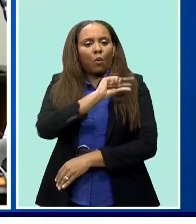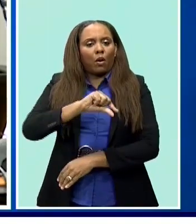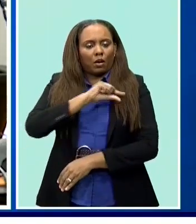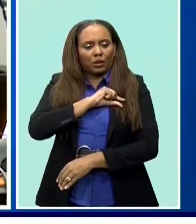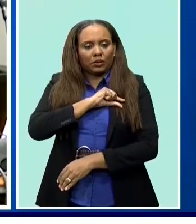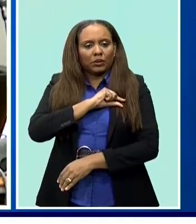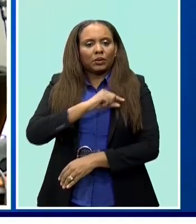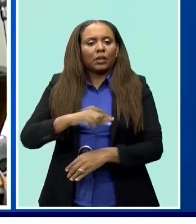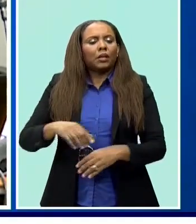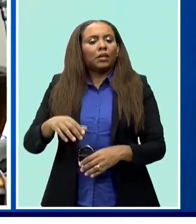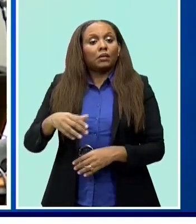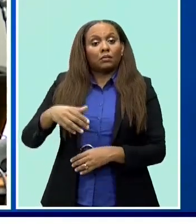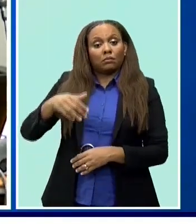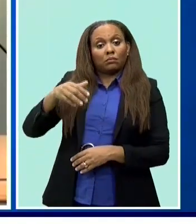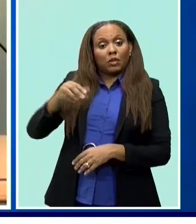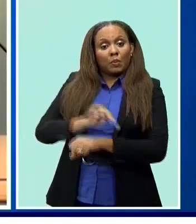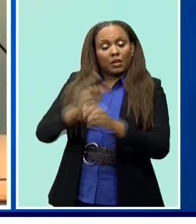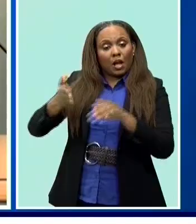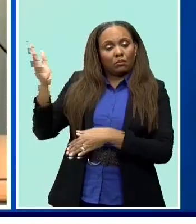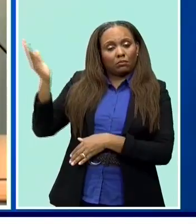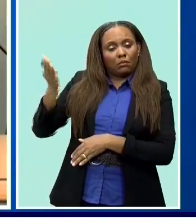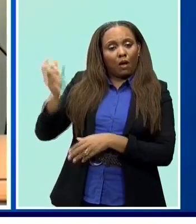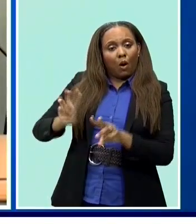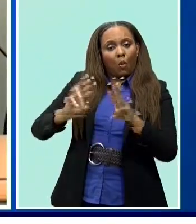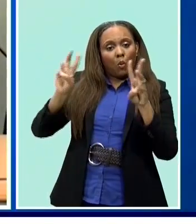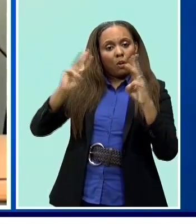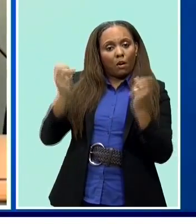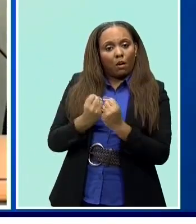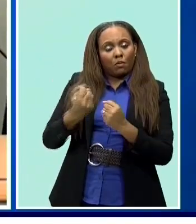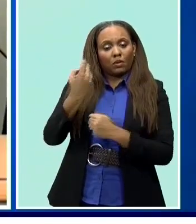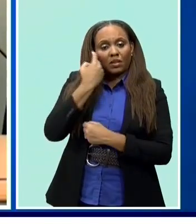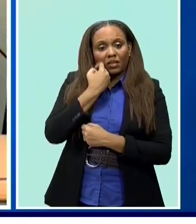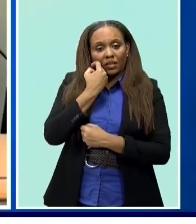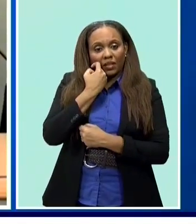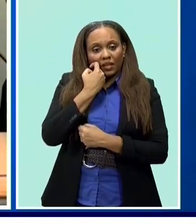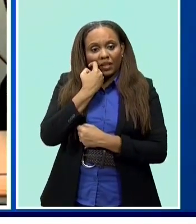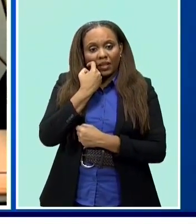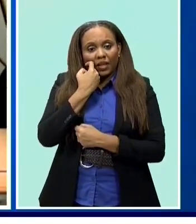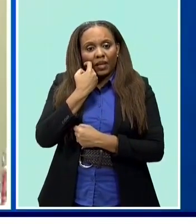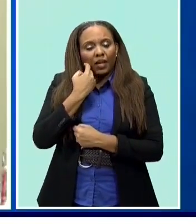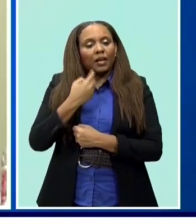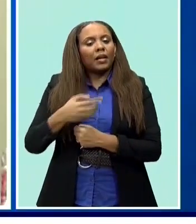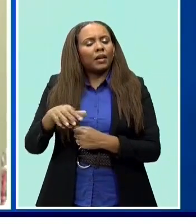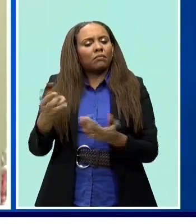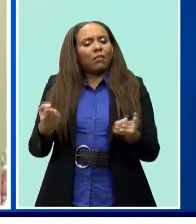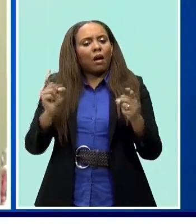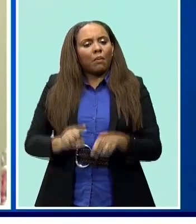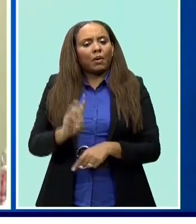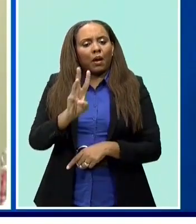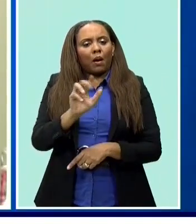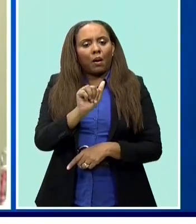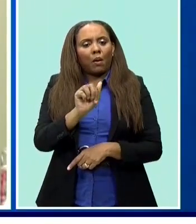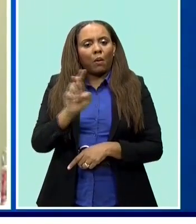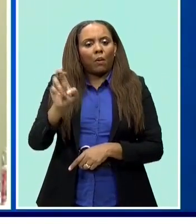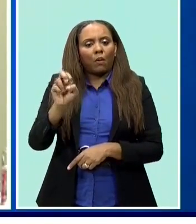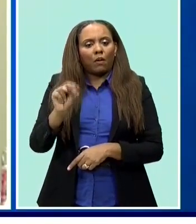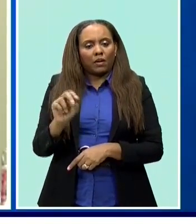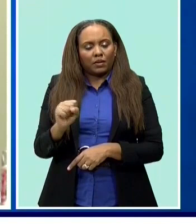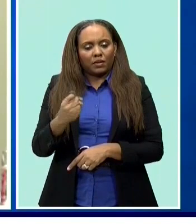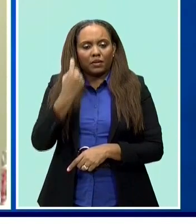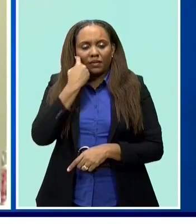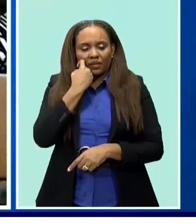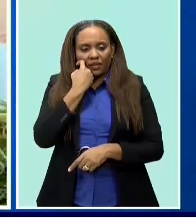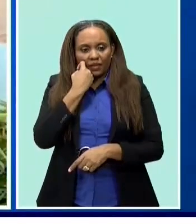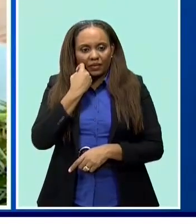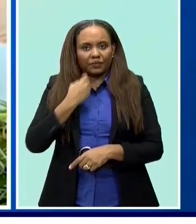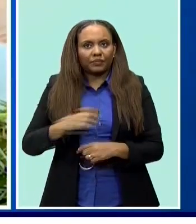Partnership Agreement. It was organized by the CARICOM Regional Organization for Standards and Quality at the Baobab Towers in Warrens.